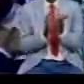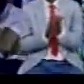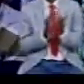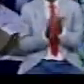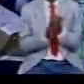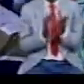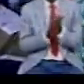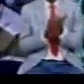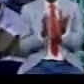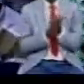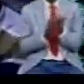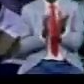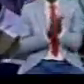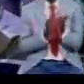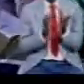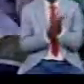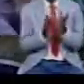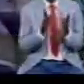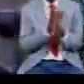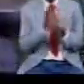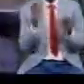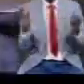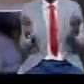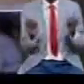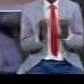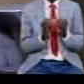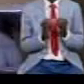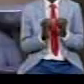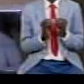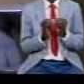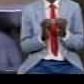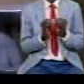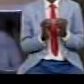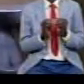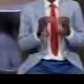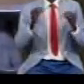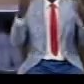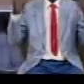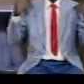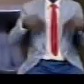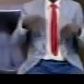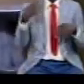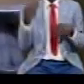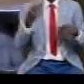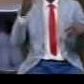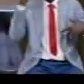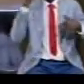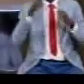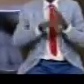No more spirit of heaviness, it is now garments of praise.